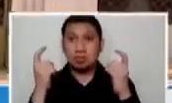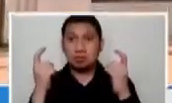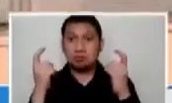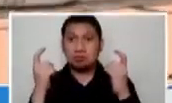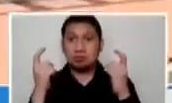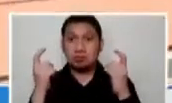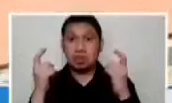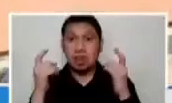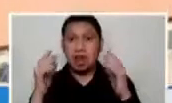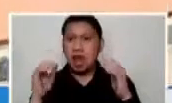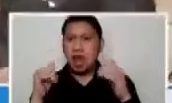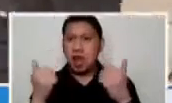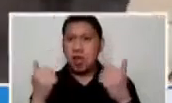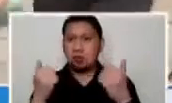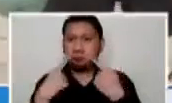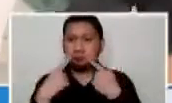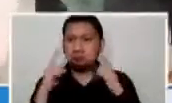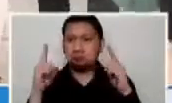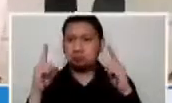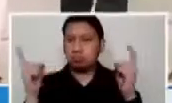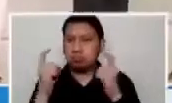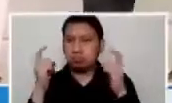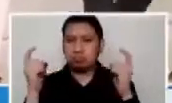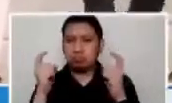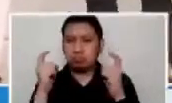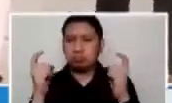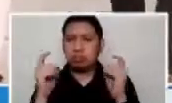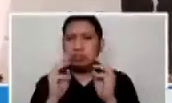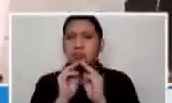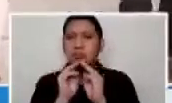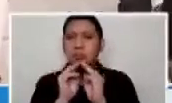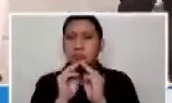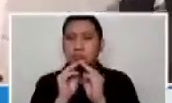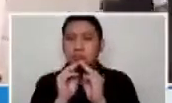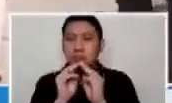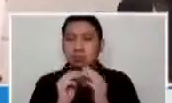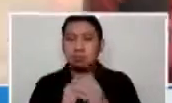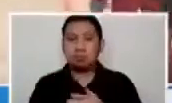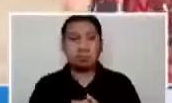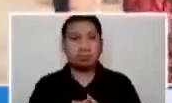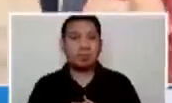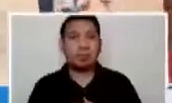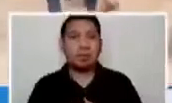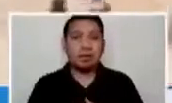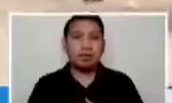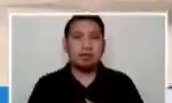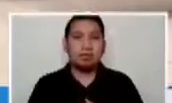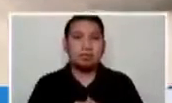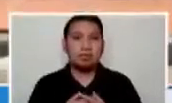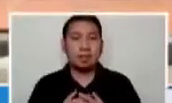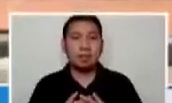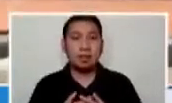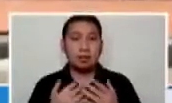We have issued several advisories to our Muslim population. You know, we have some 12 million Muslims in the